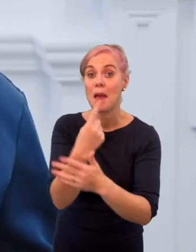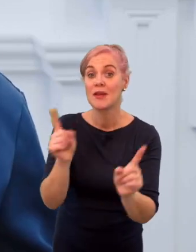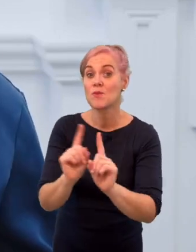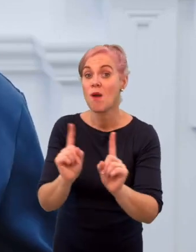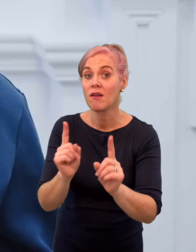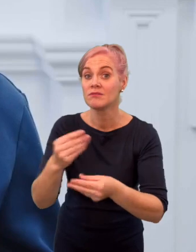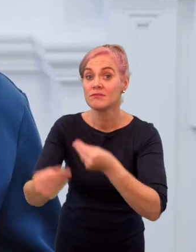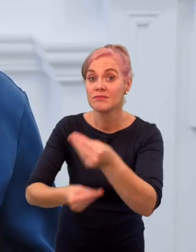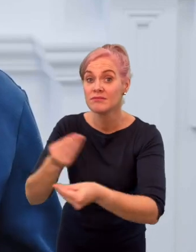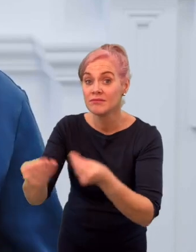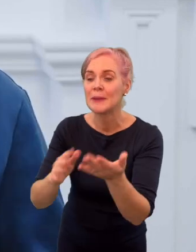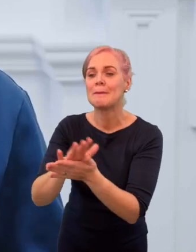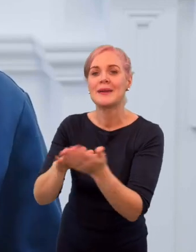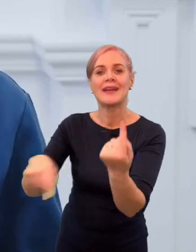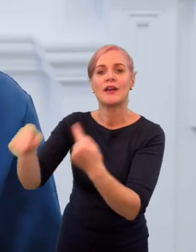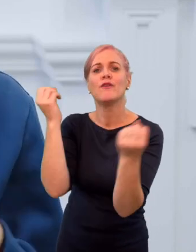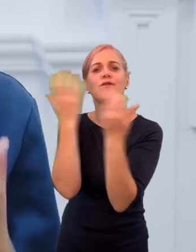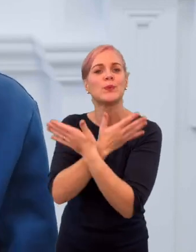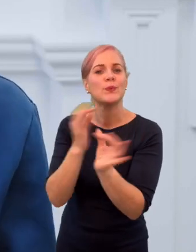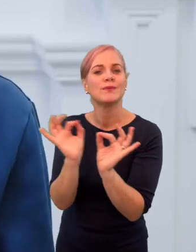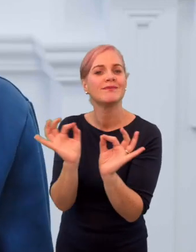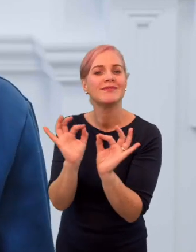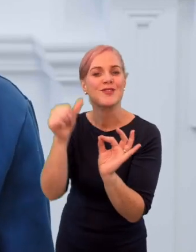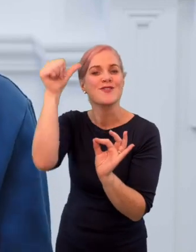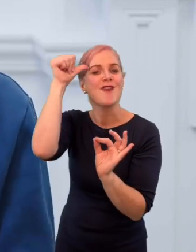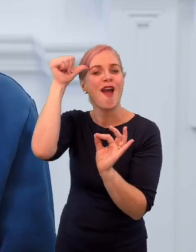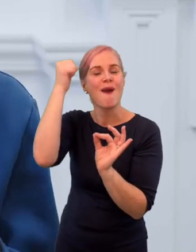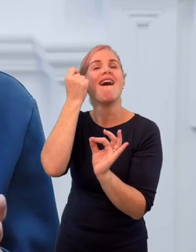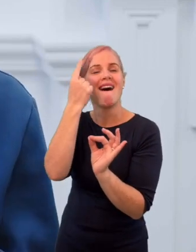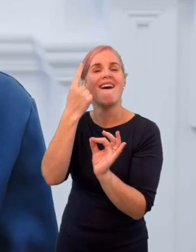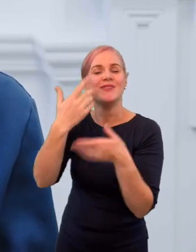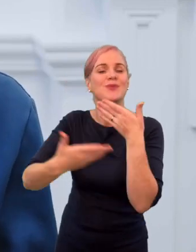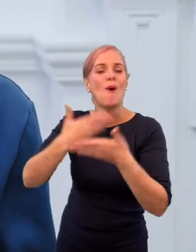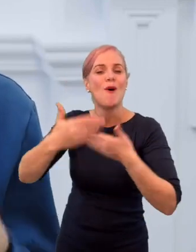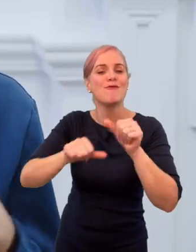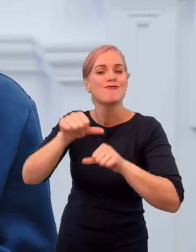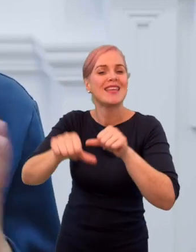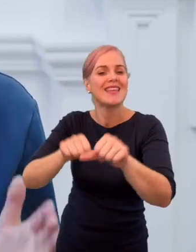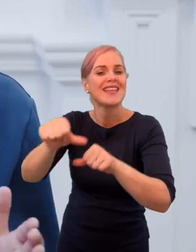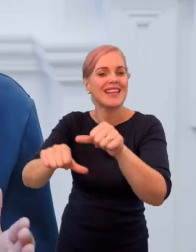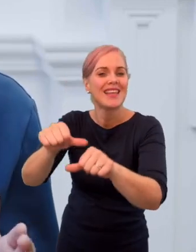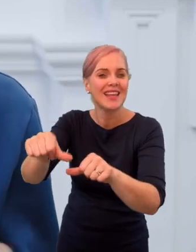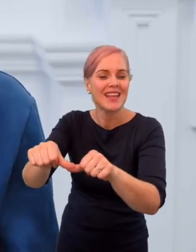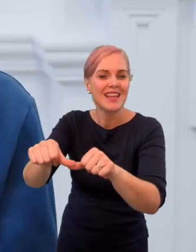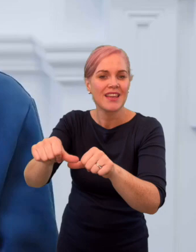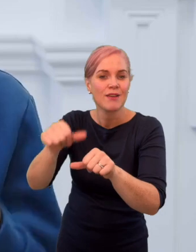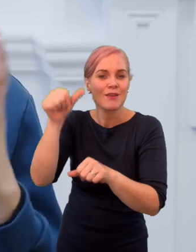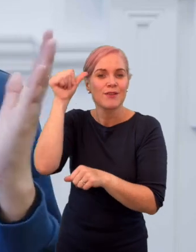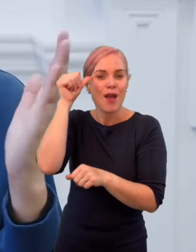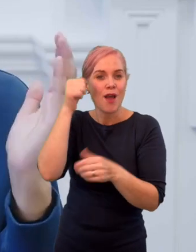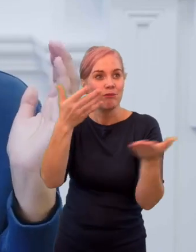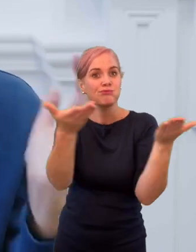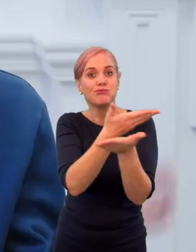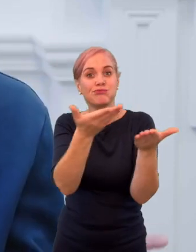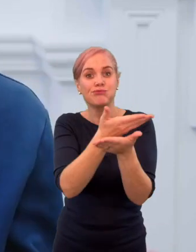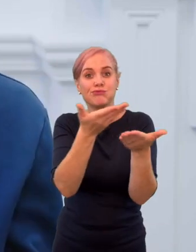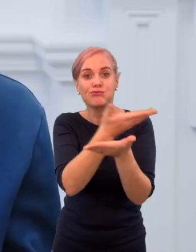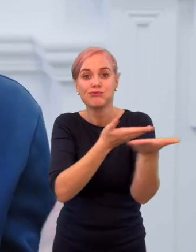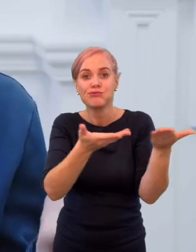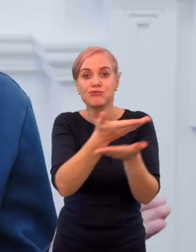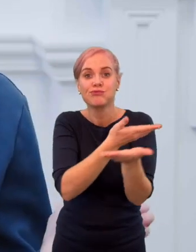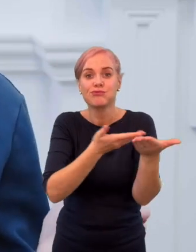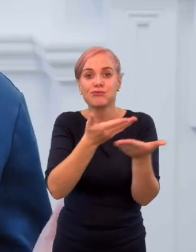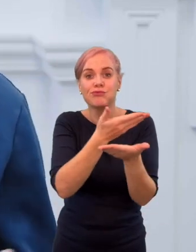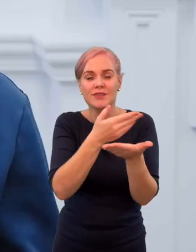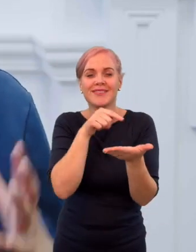what's happening right now. And so the audience aren't ever confused. They know that there's clarity throughout the whole story. So they know that when her parents and her